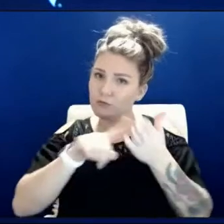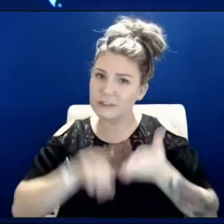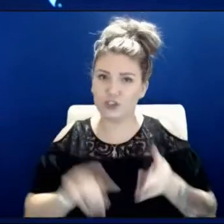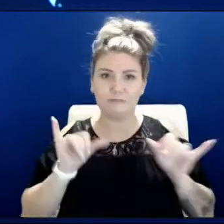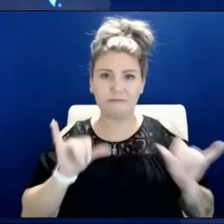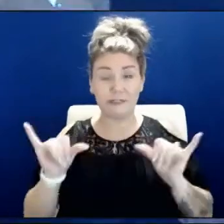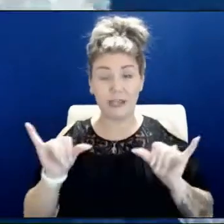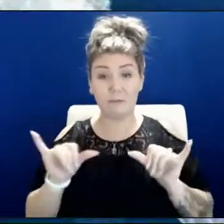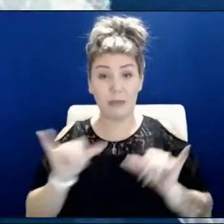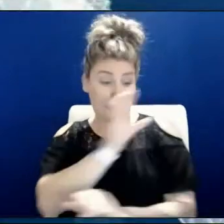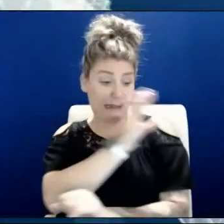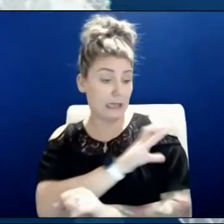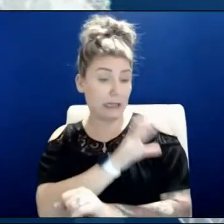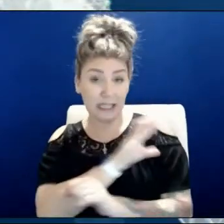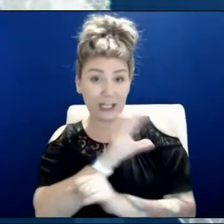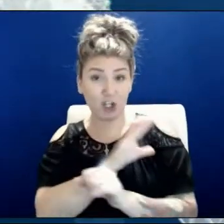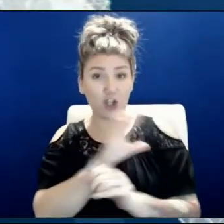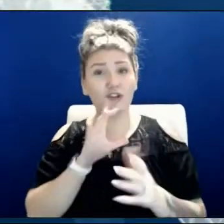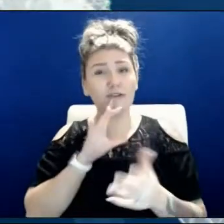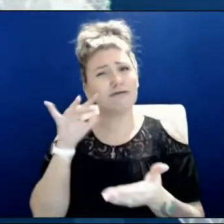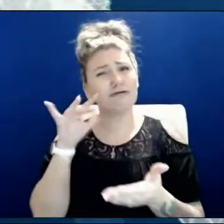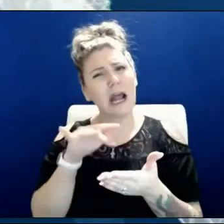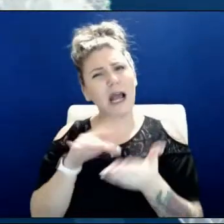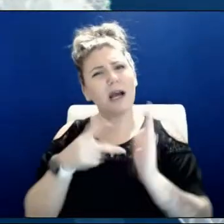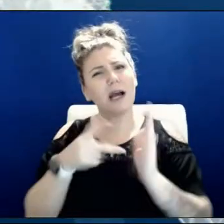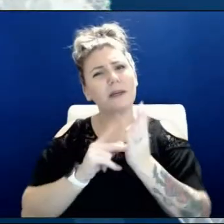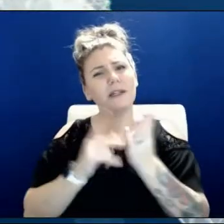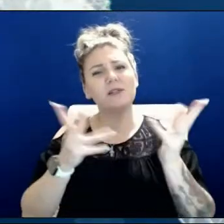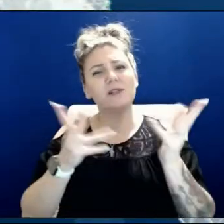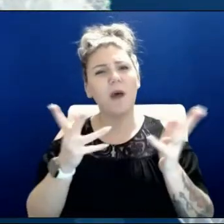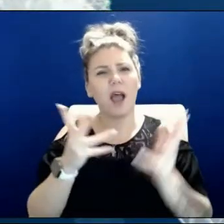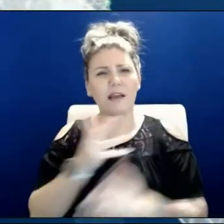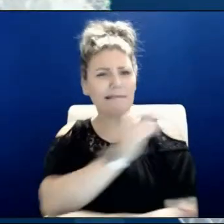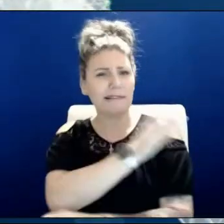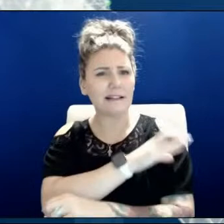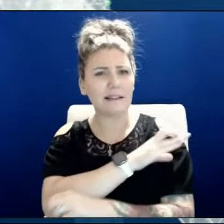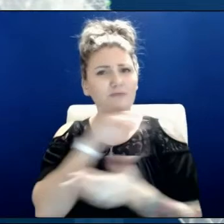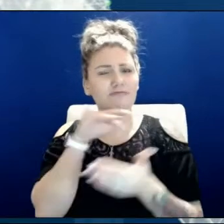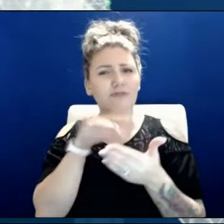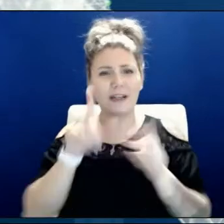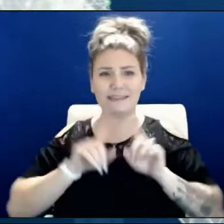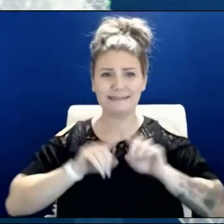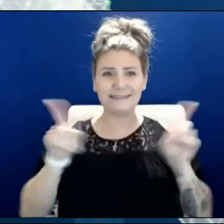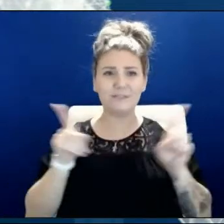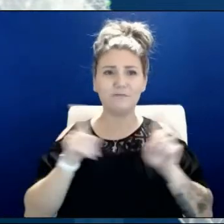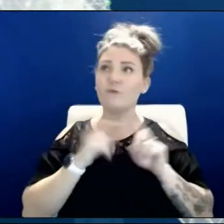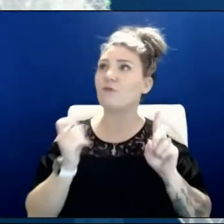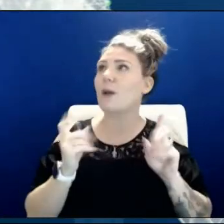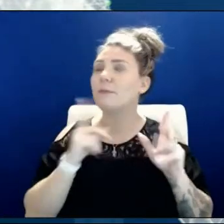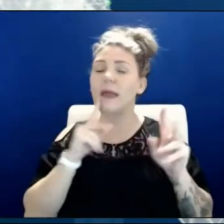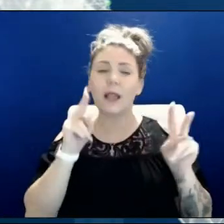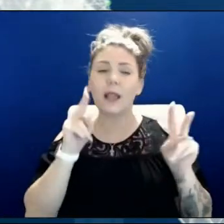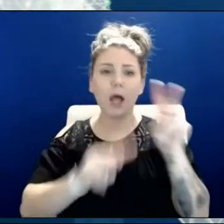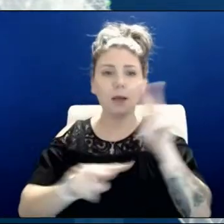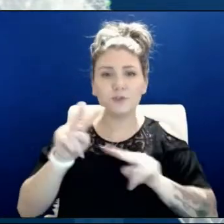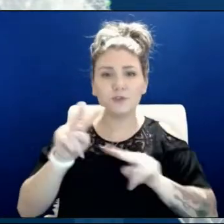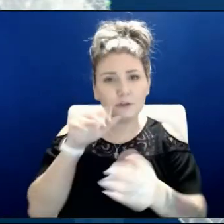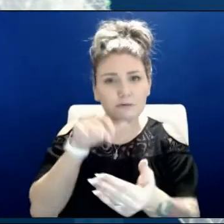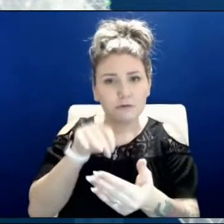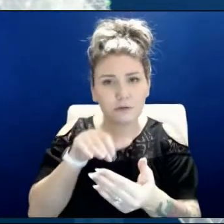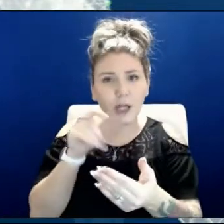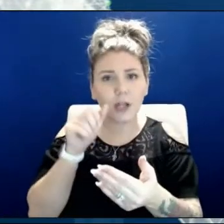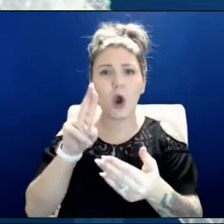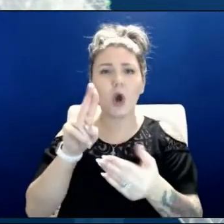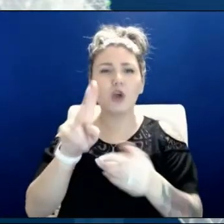next term, what are we talking about? How does a clinical trial differ from, say, an observational study or a survey,